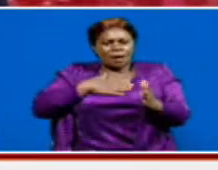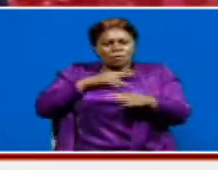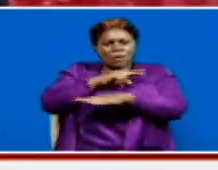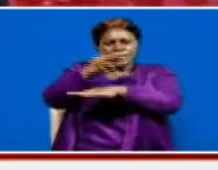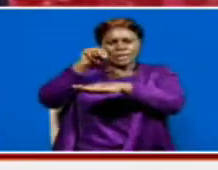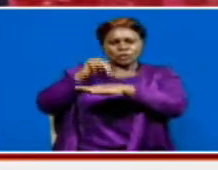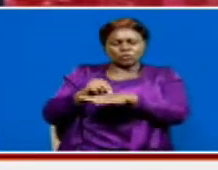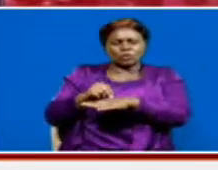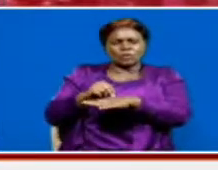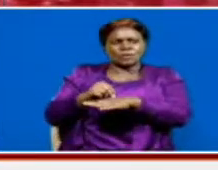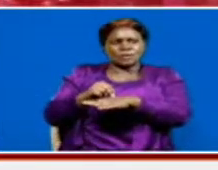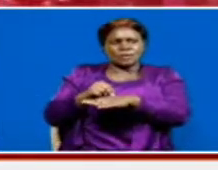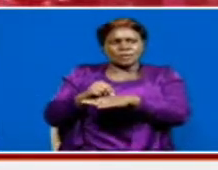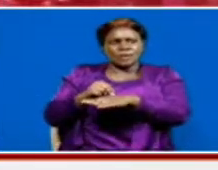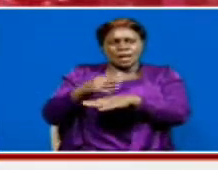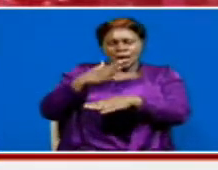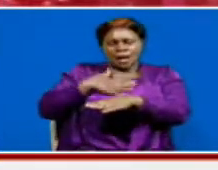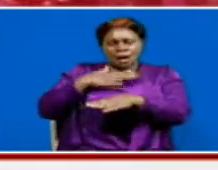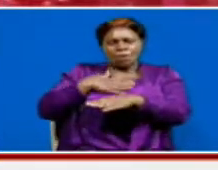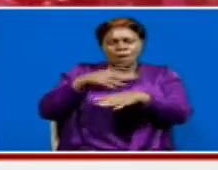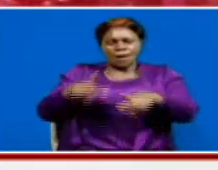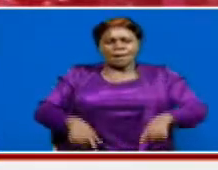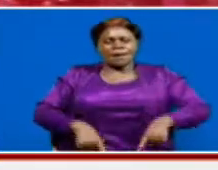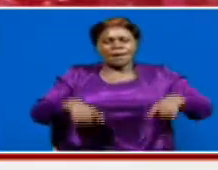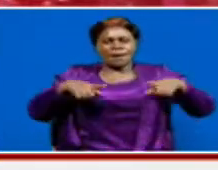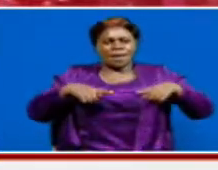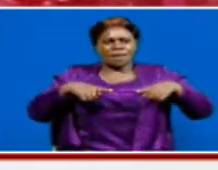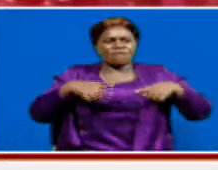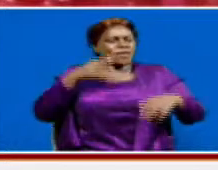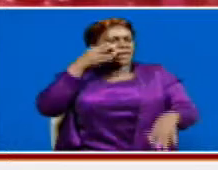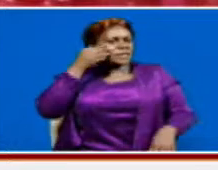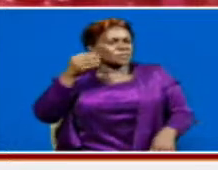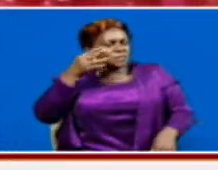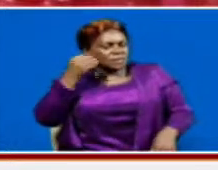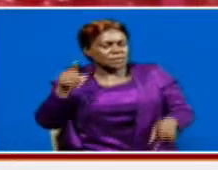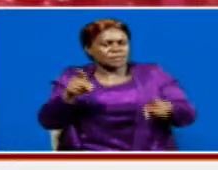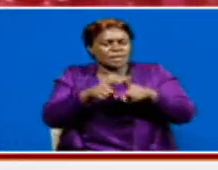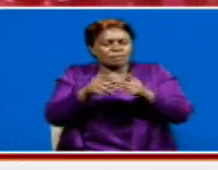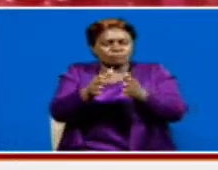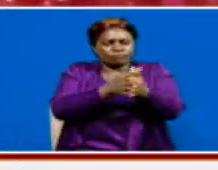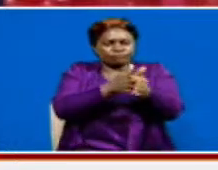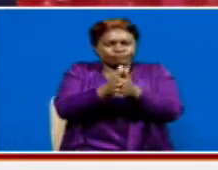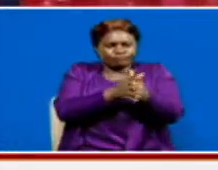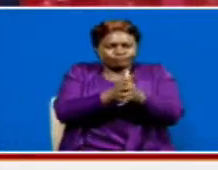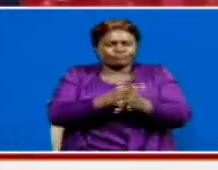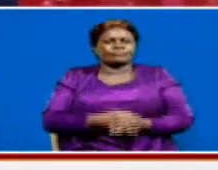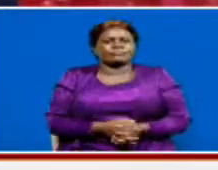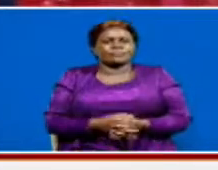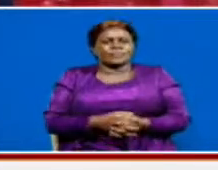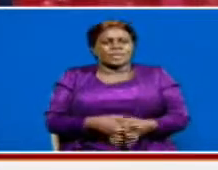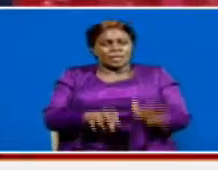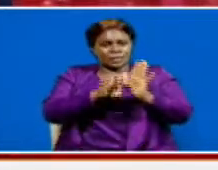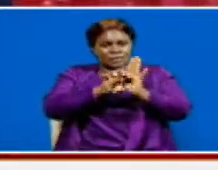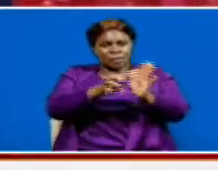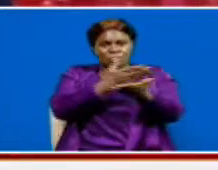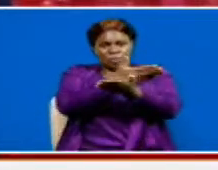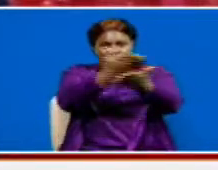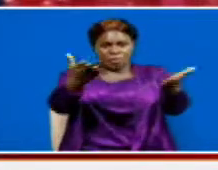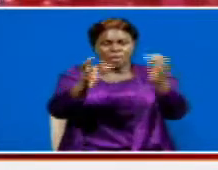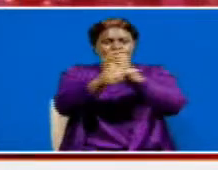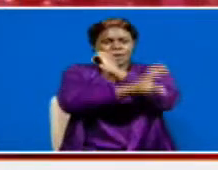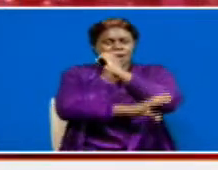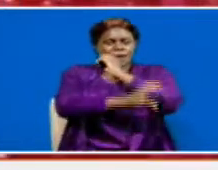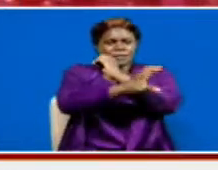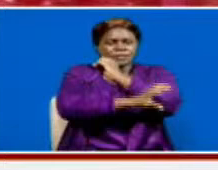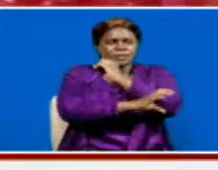nation is the sum of our lives, experiences, and aspirations. Like most of us, our country